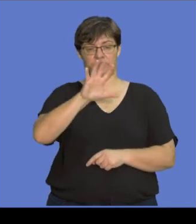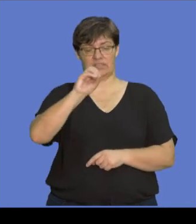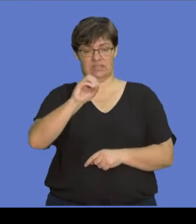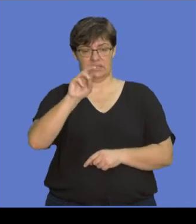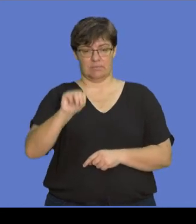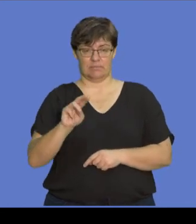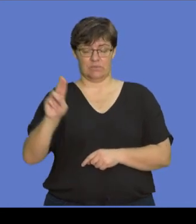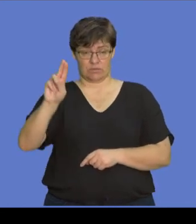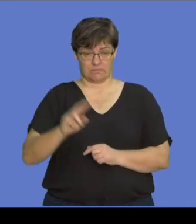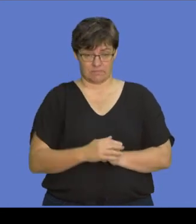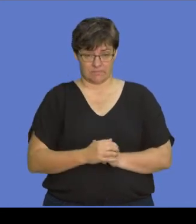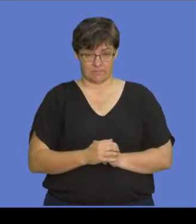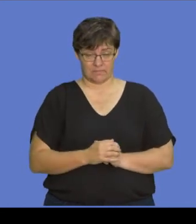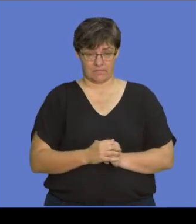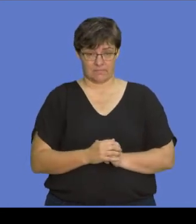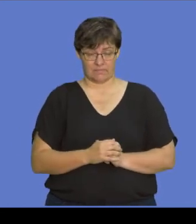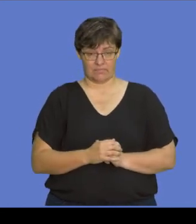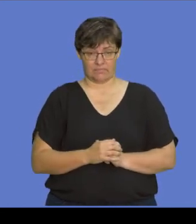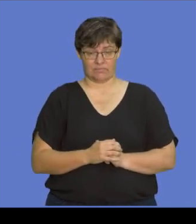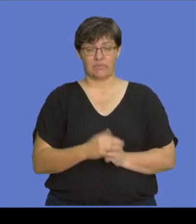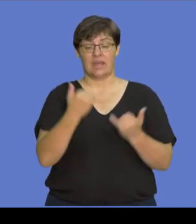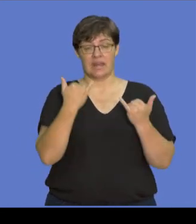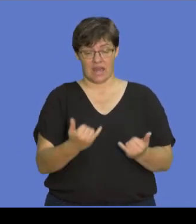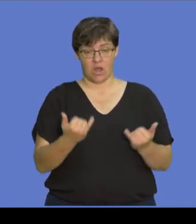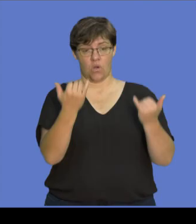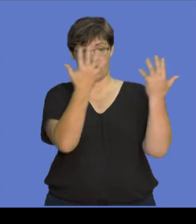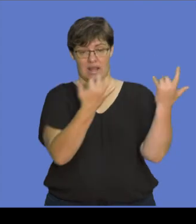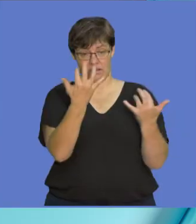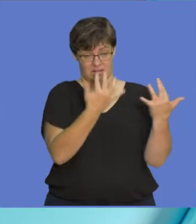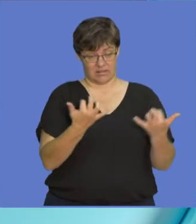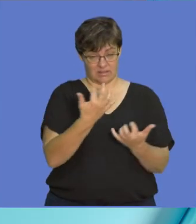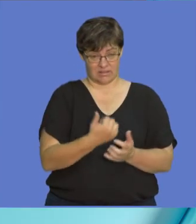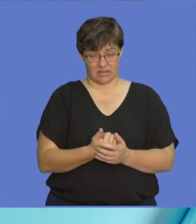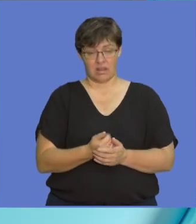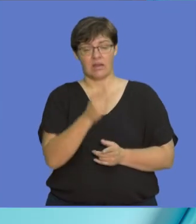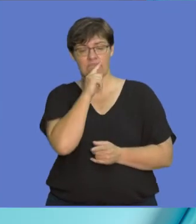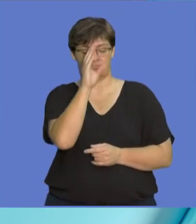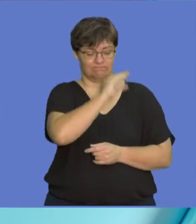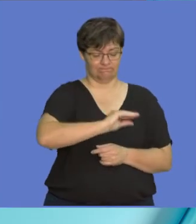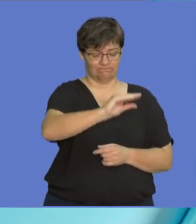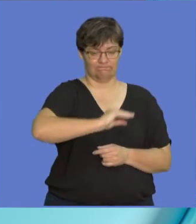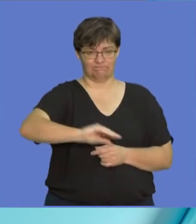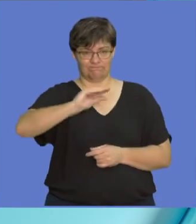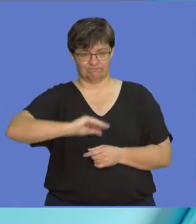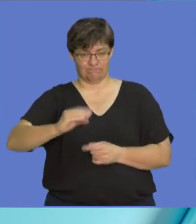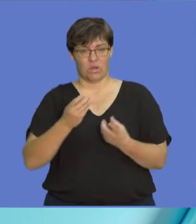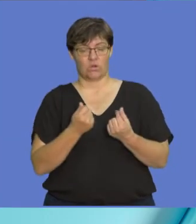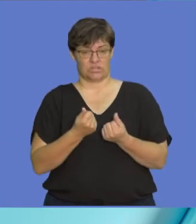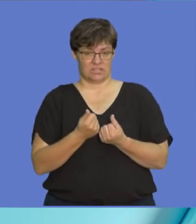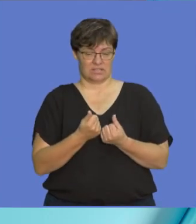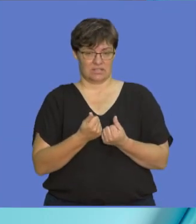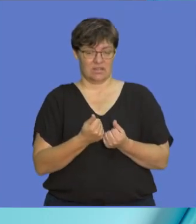250 square meters. Now, you take your calculation and you apportion the cost in terms of